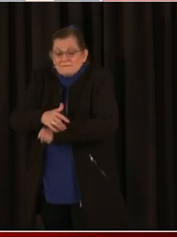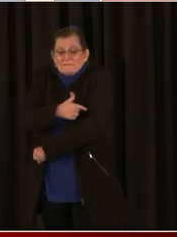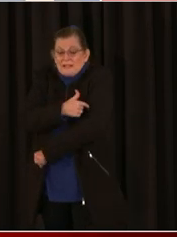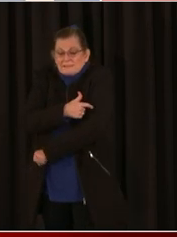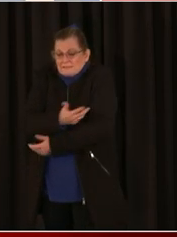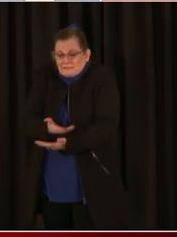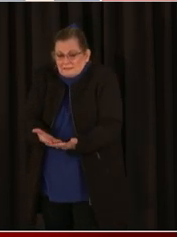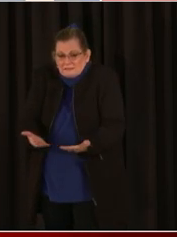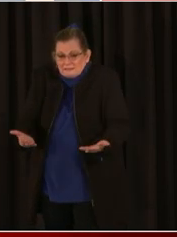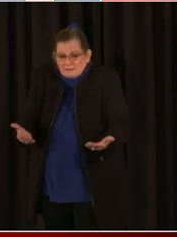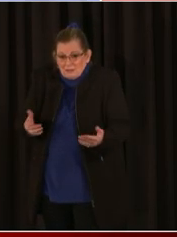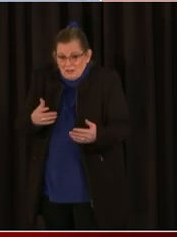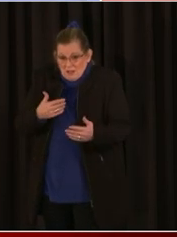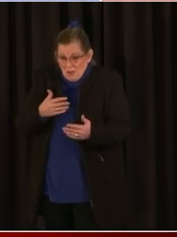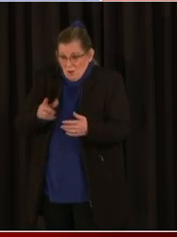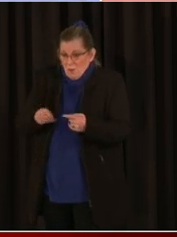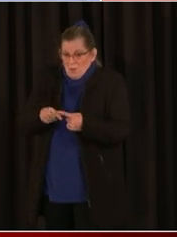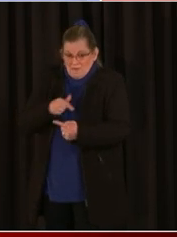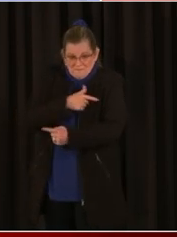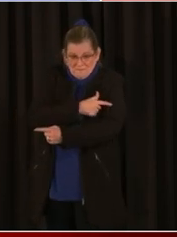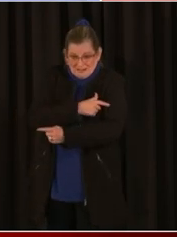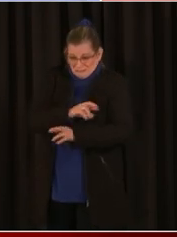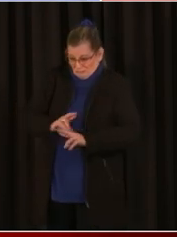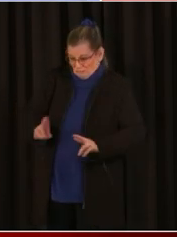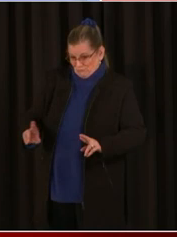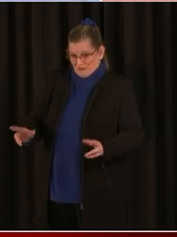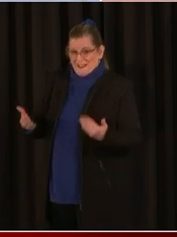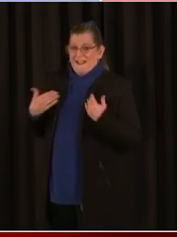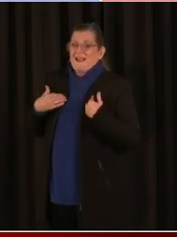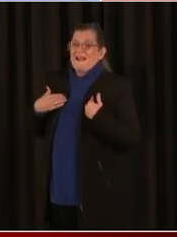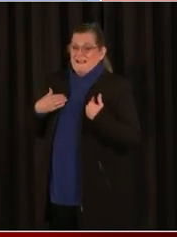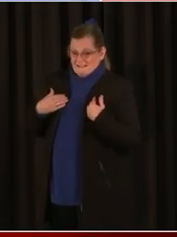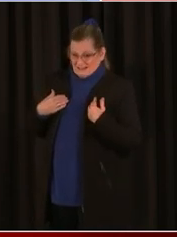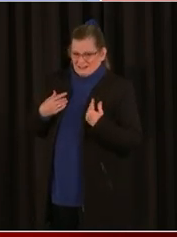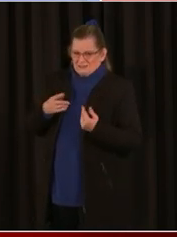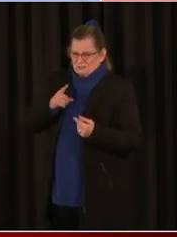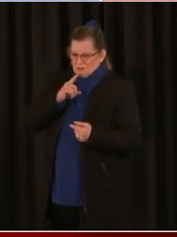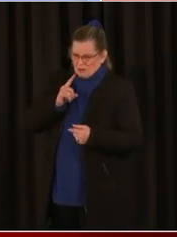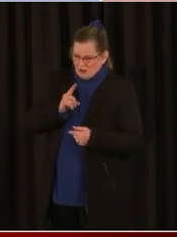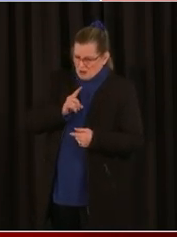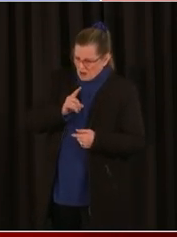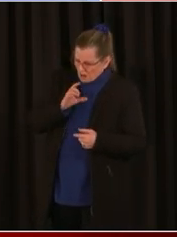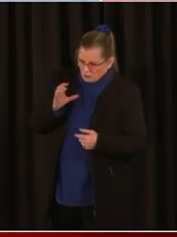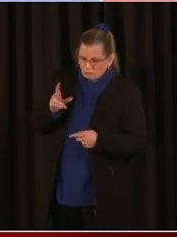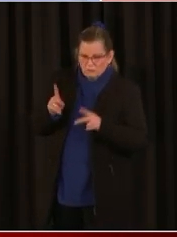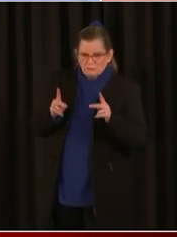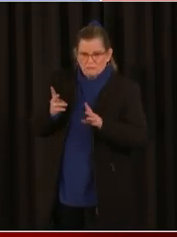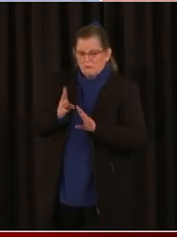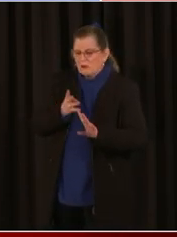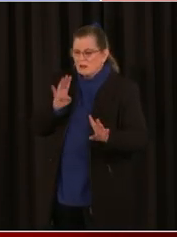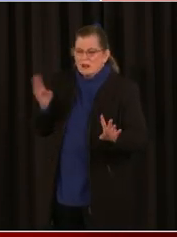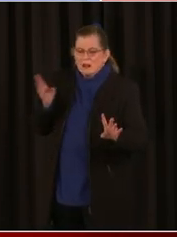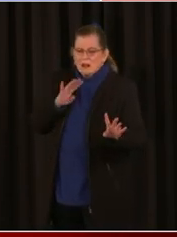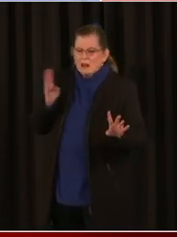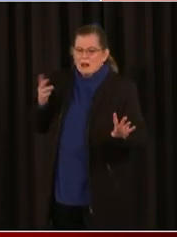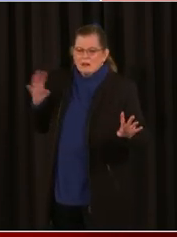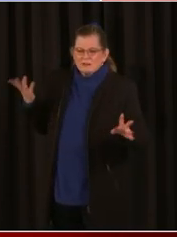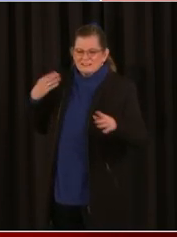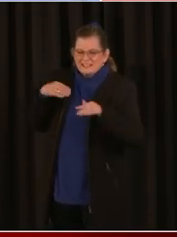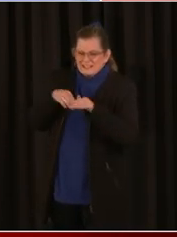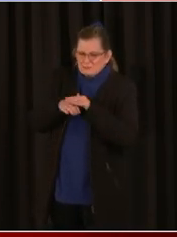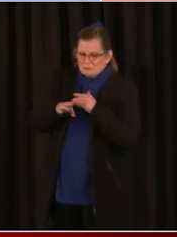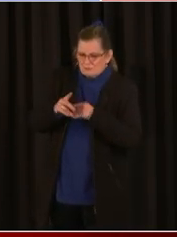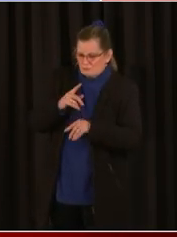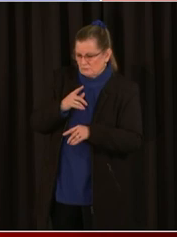when the number goes live, you have hundreds of people who are waiting in queue to get access to a